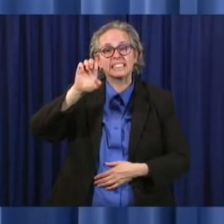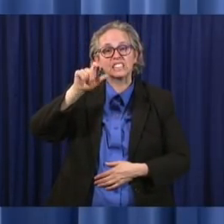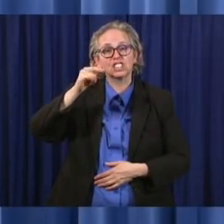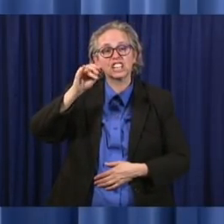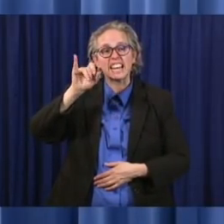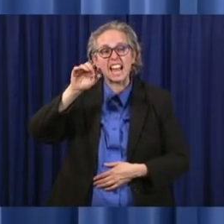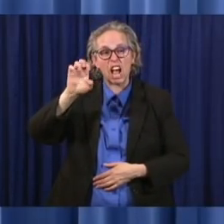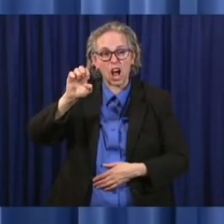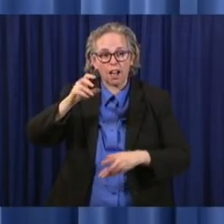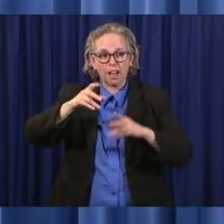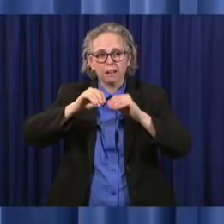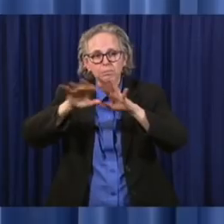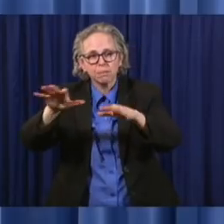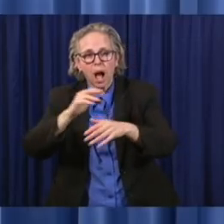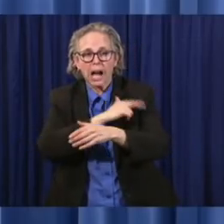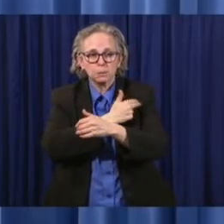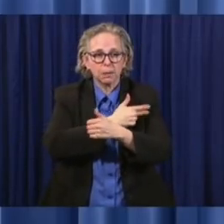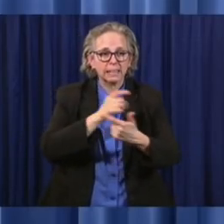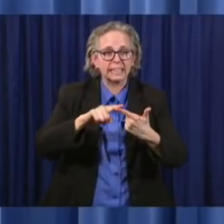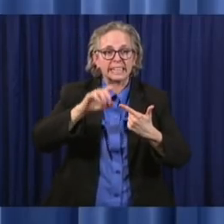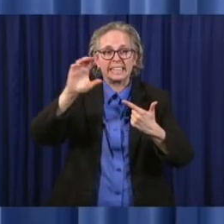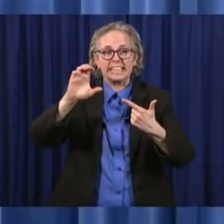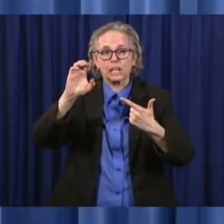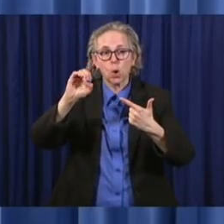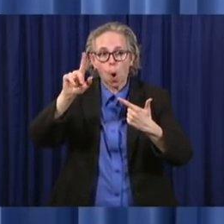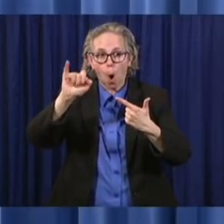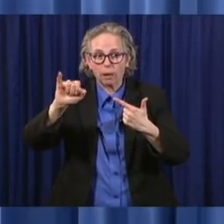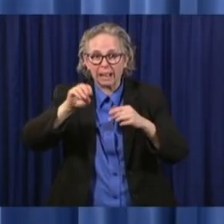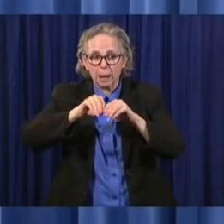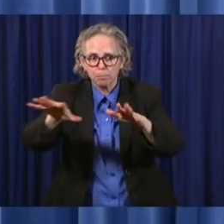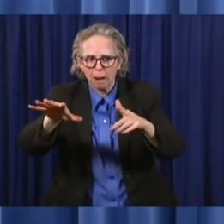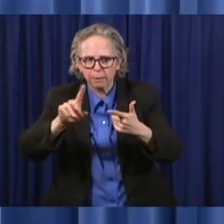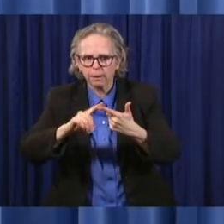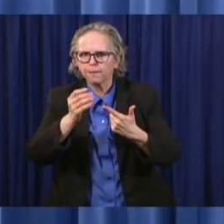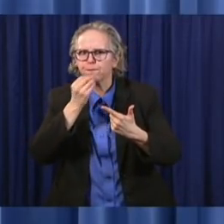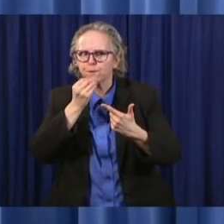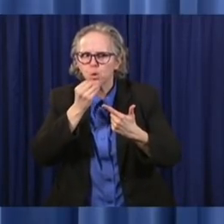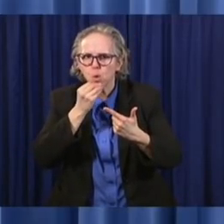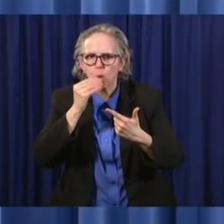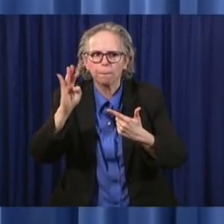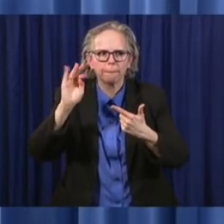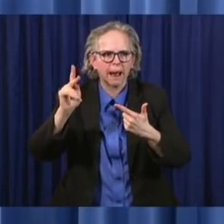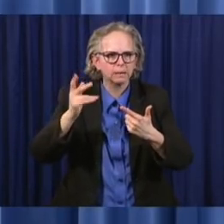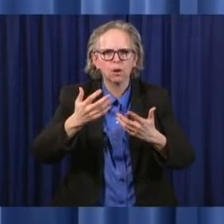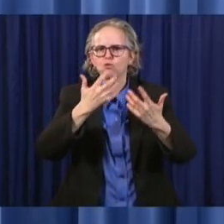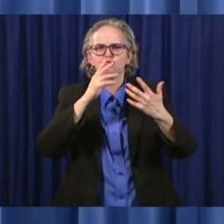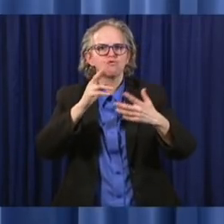coli outbreak at a food processing plant or in a restaurant,